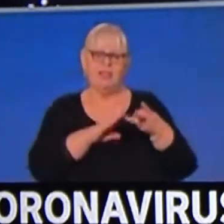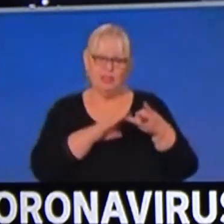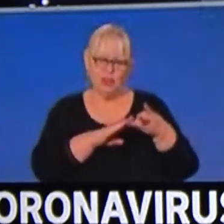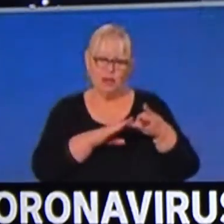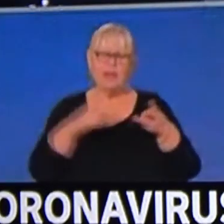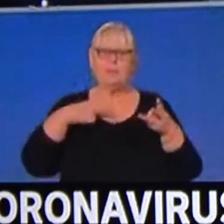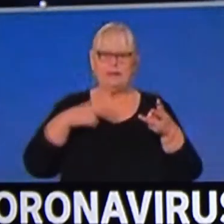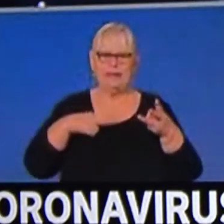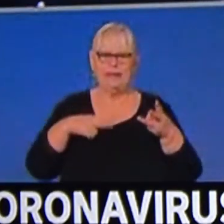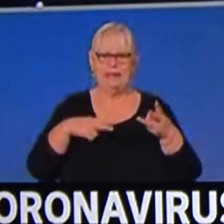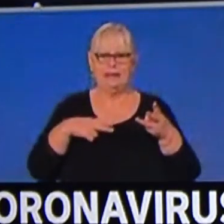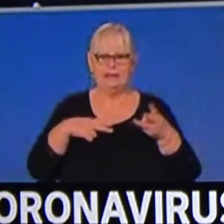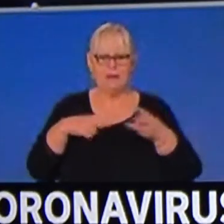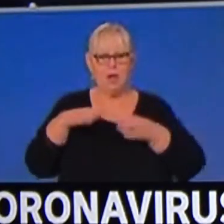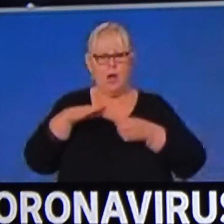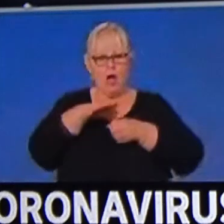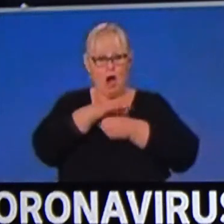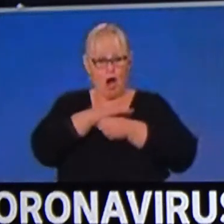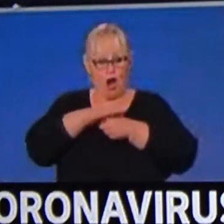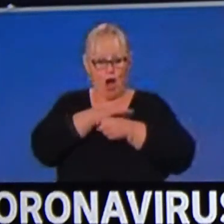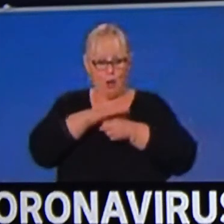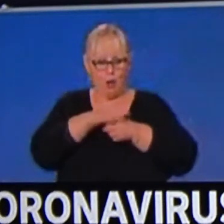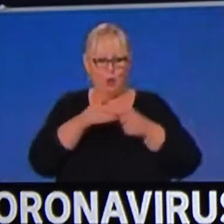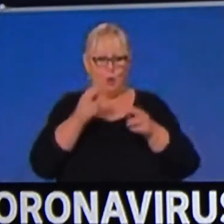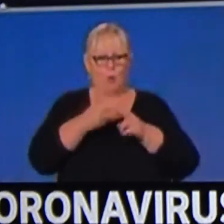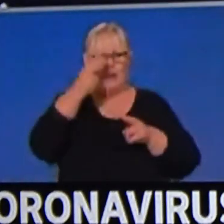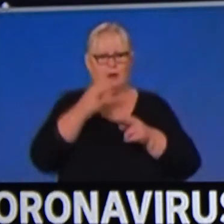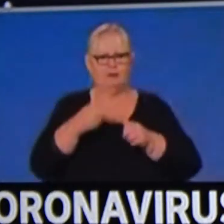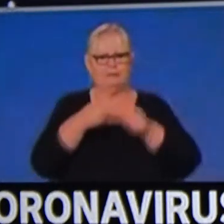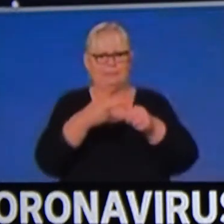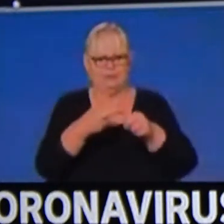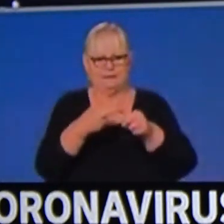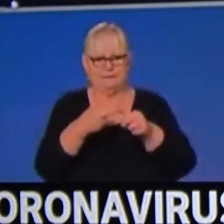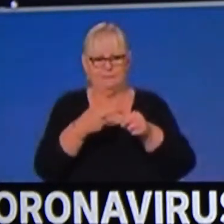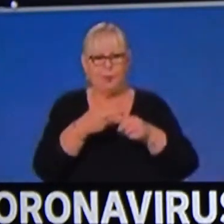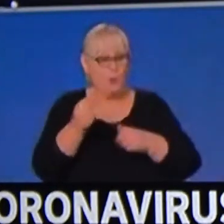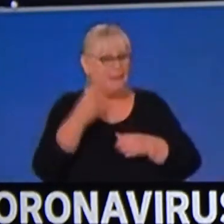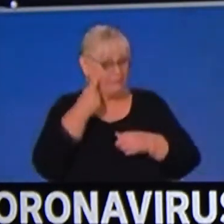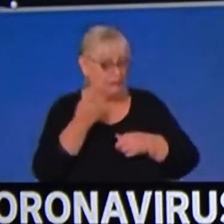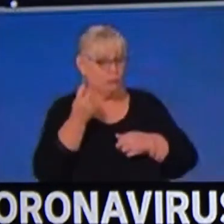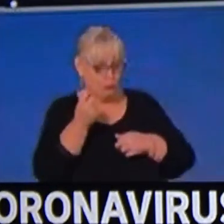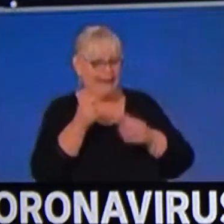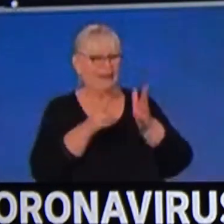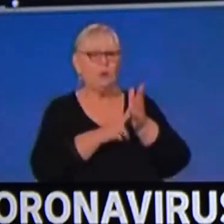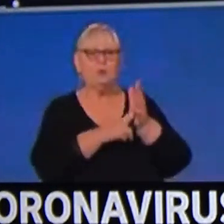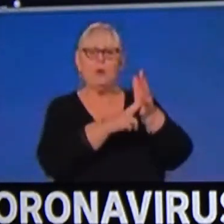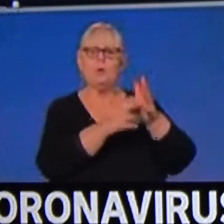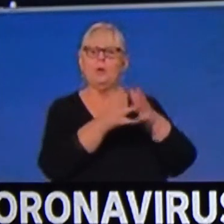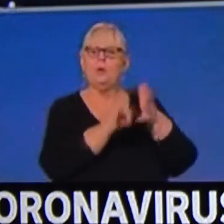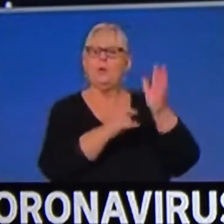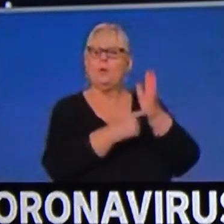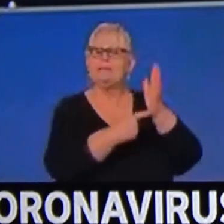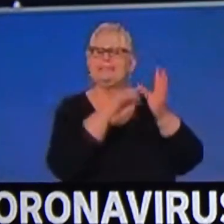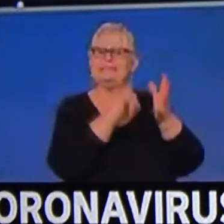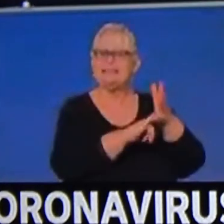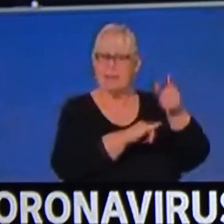a local response capability. And we're seeing this in part right now in northwestern Tasmania, where we